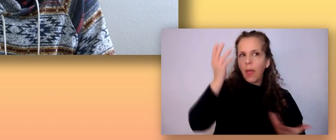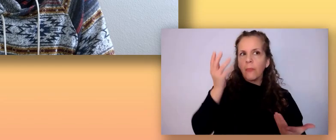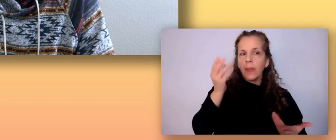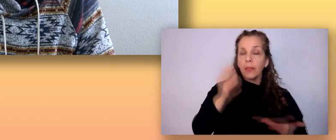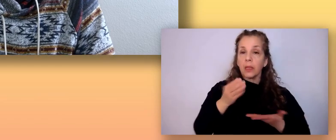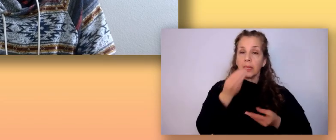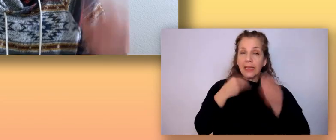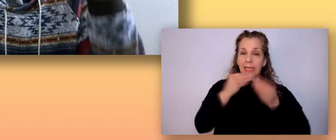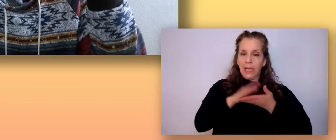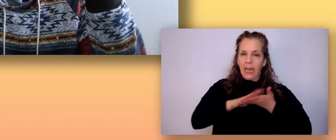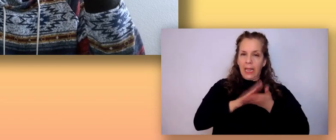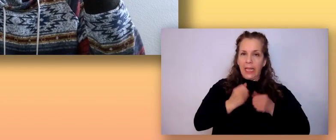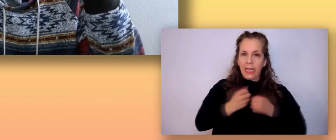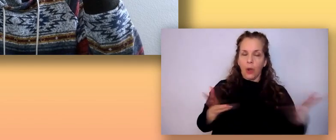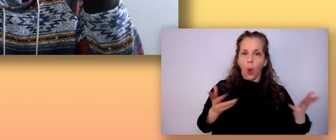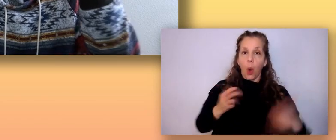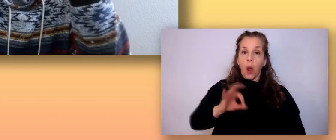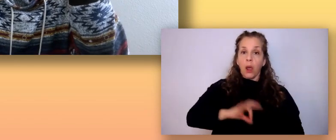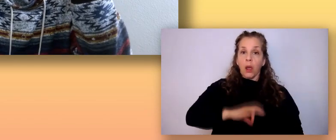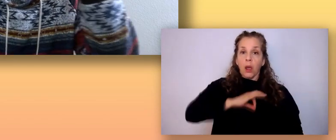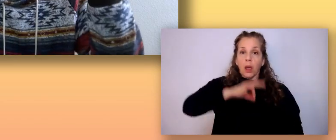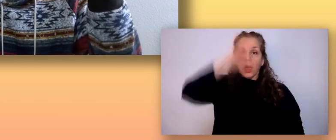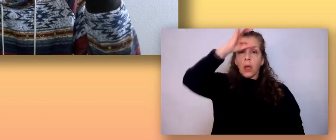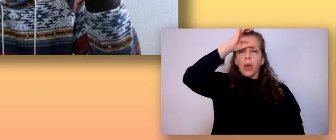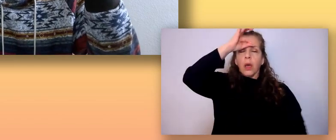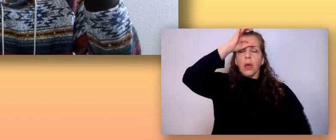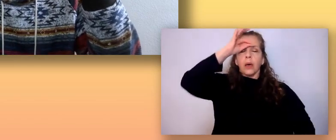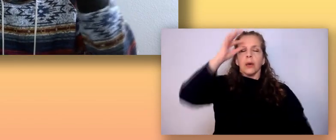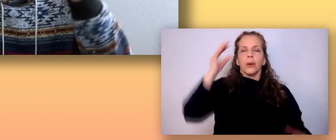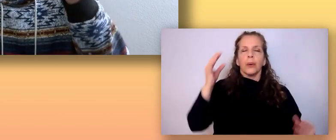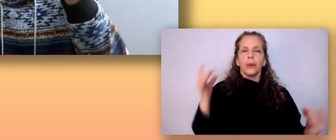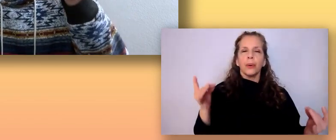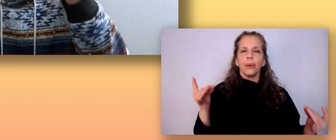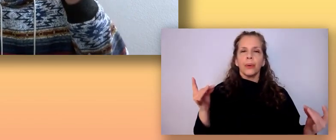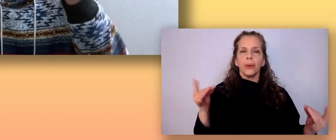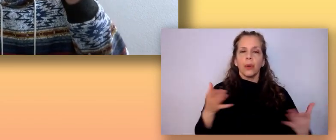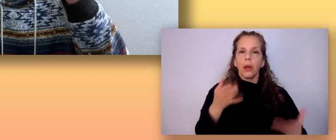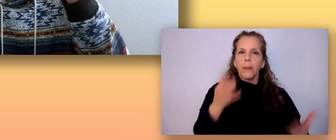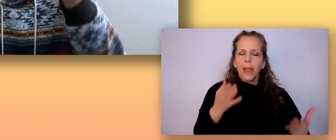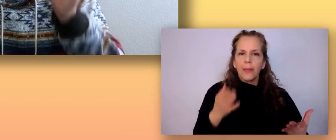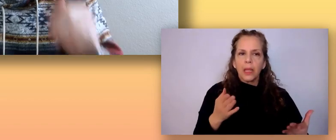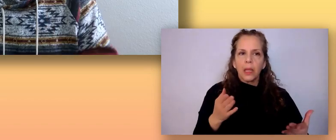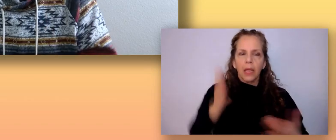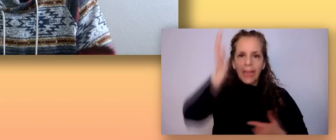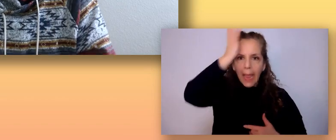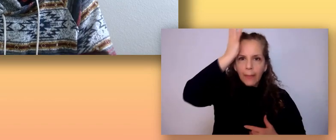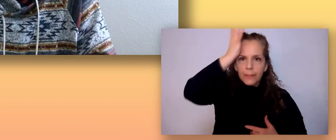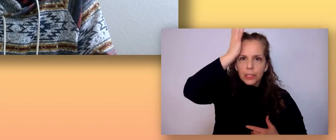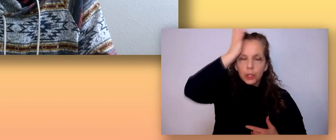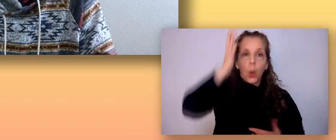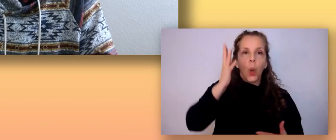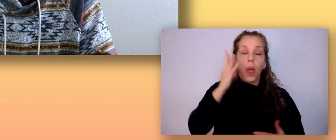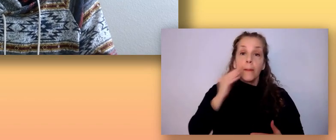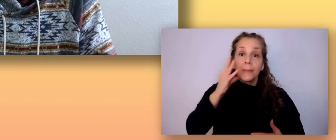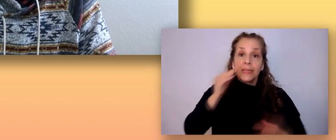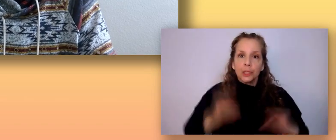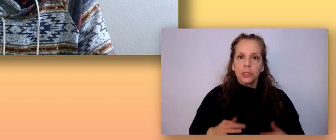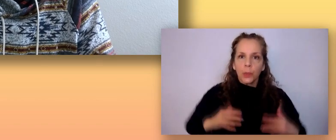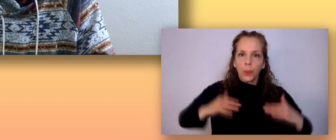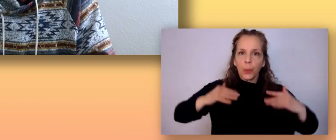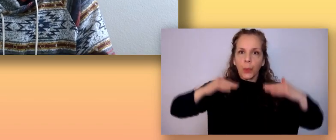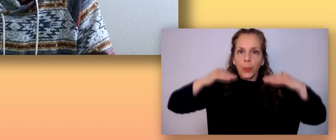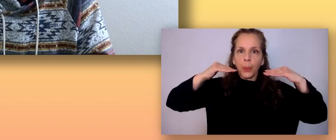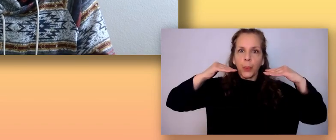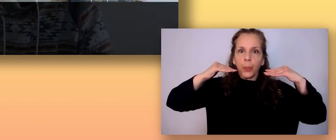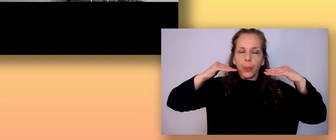a cleanse or opening your chakras with a crystal lens? You should ferment cabbages or